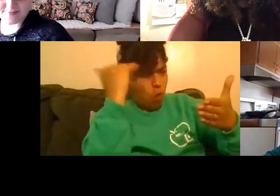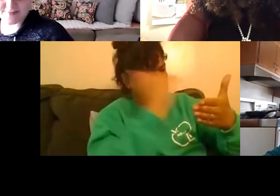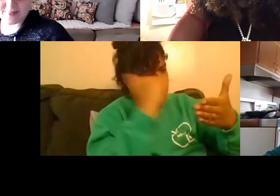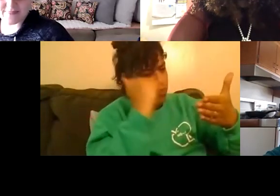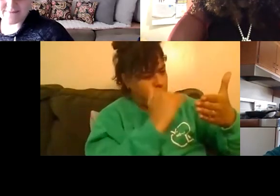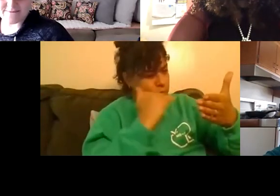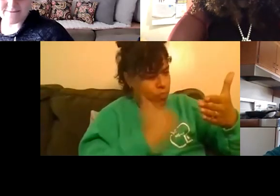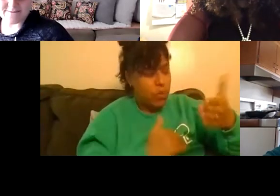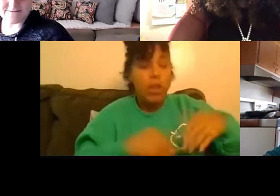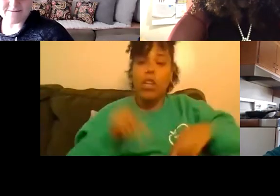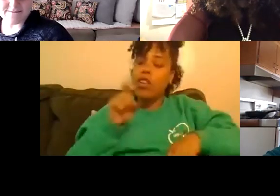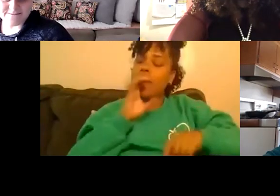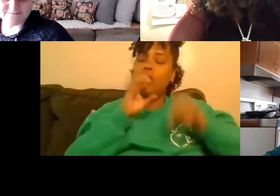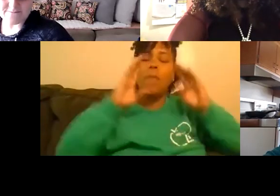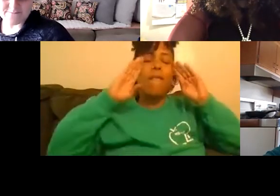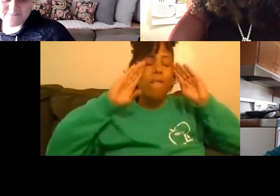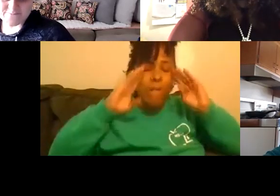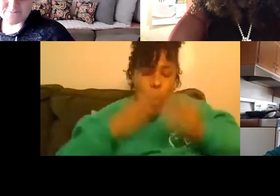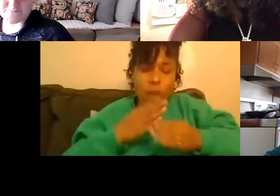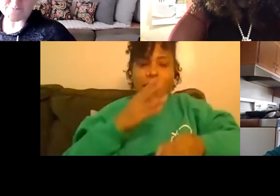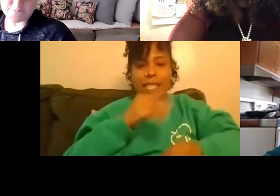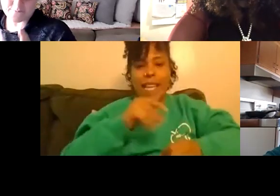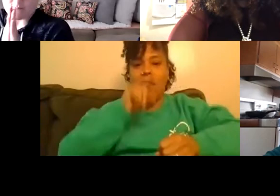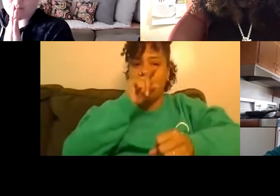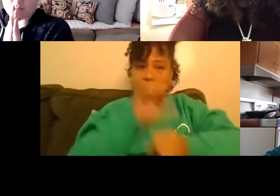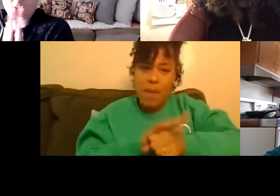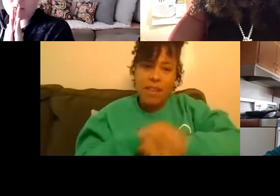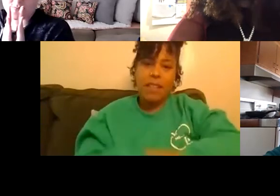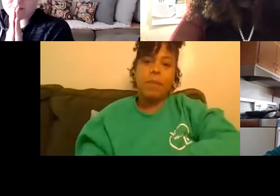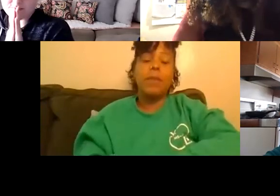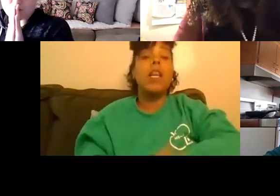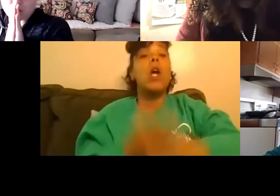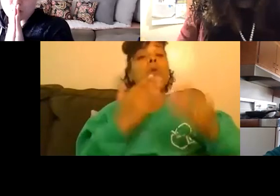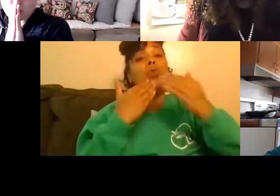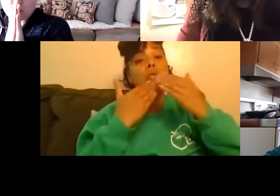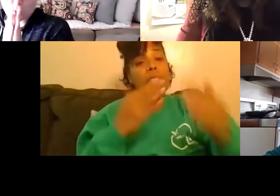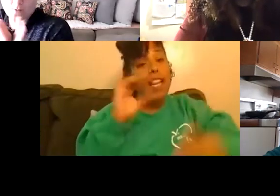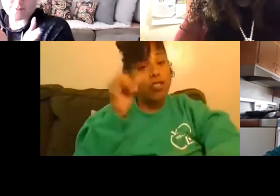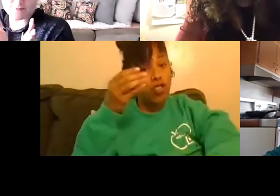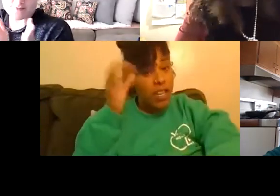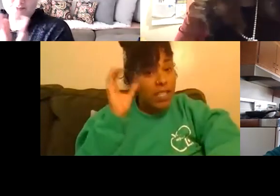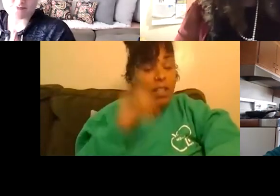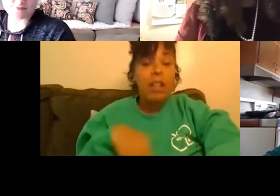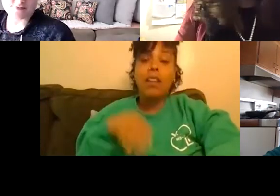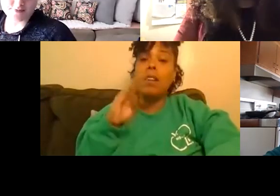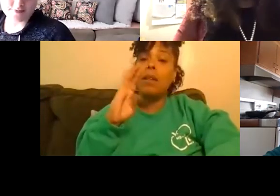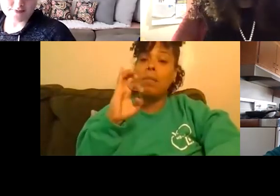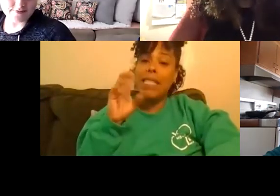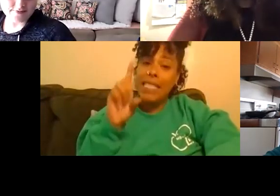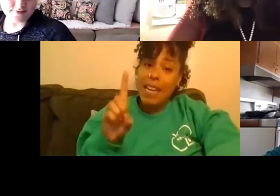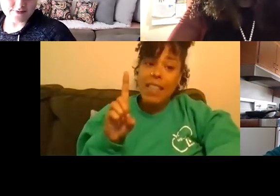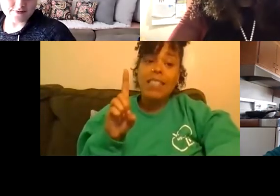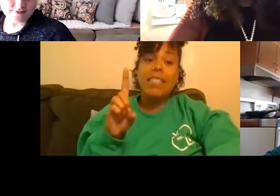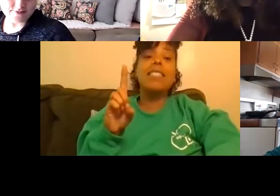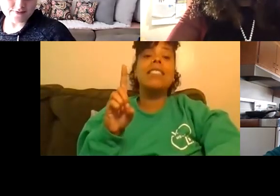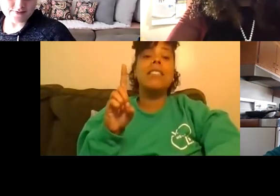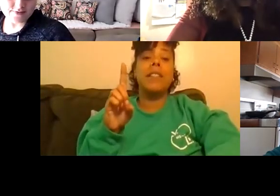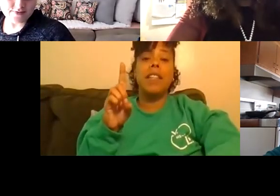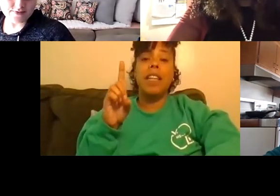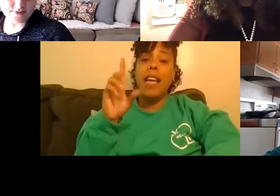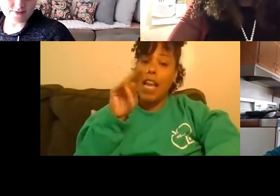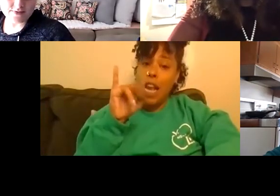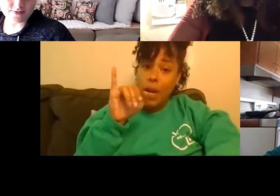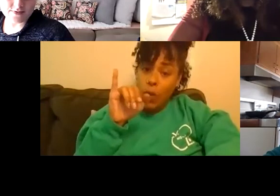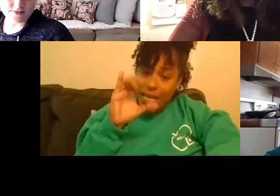committed. I want to thank Jessica, BCID. I want to thank Debbie, New York City Spinal.